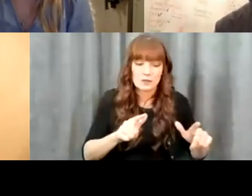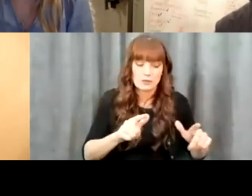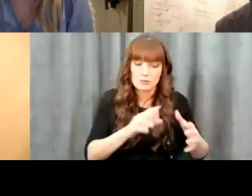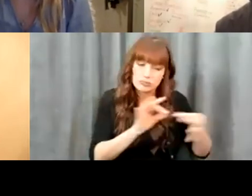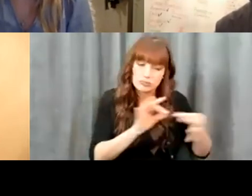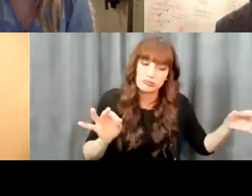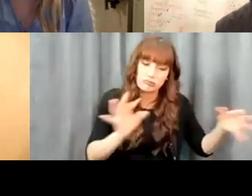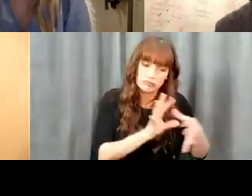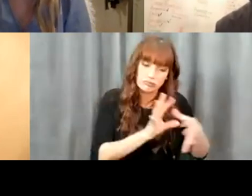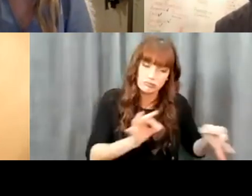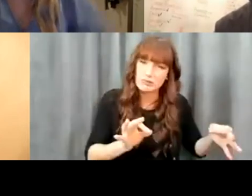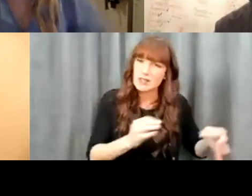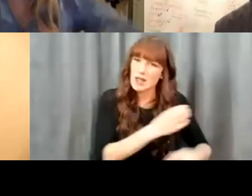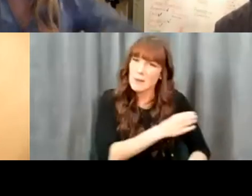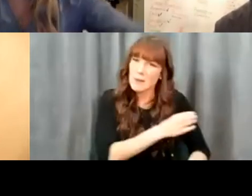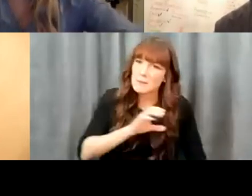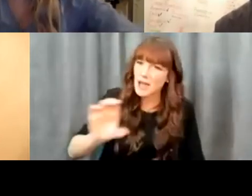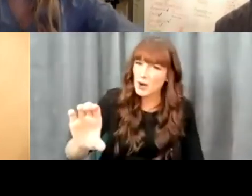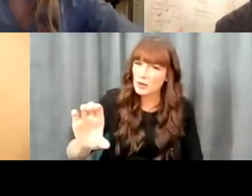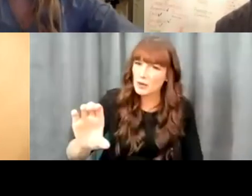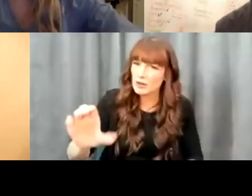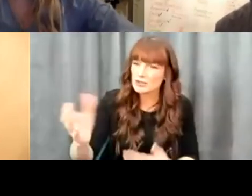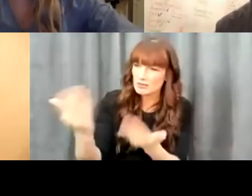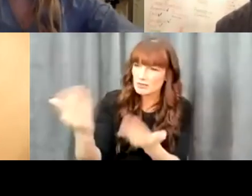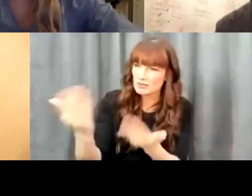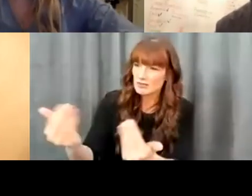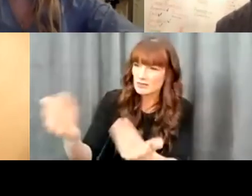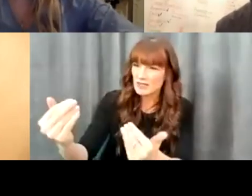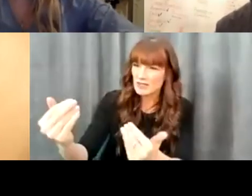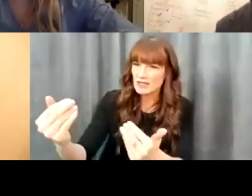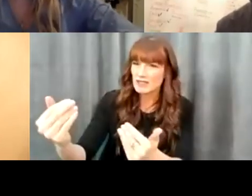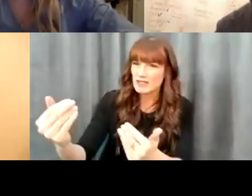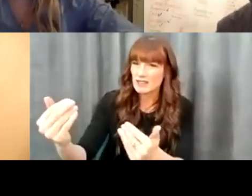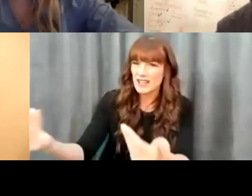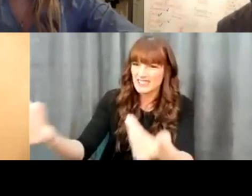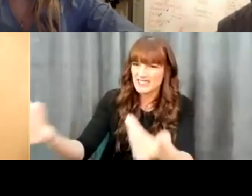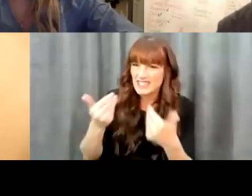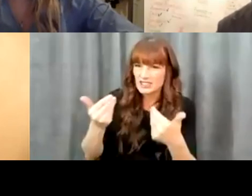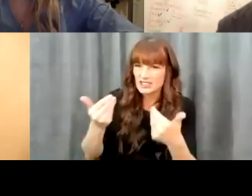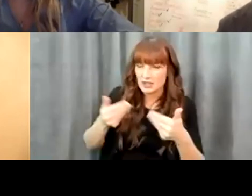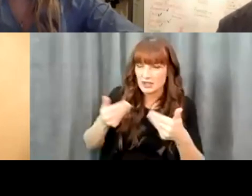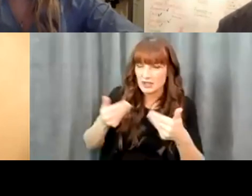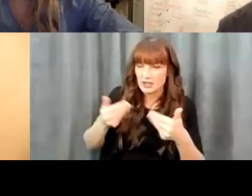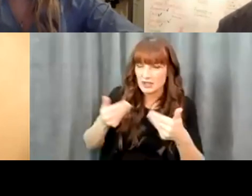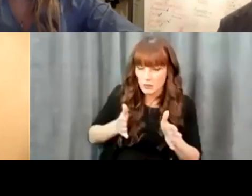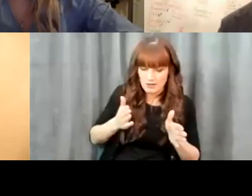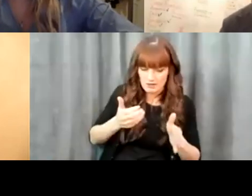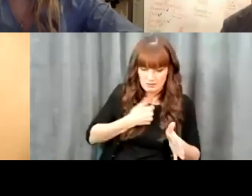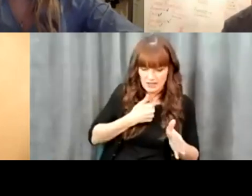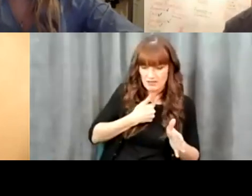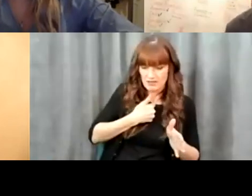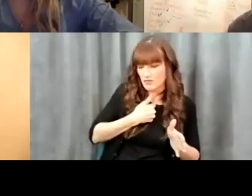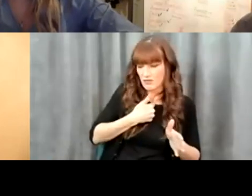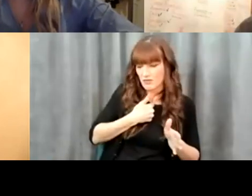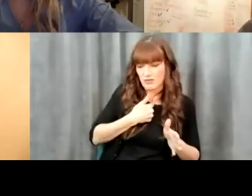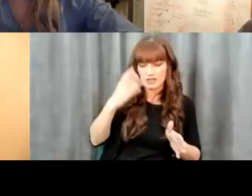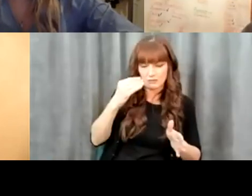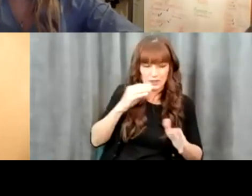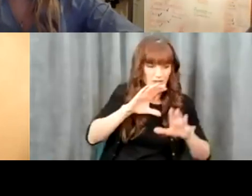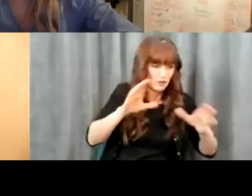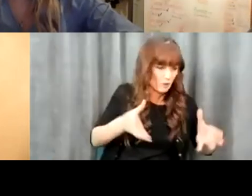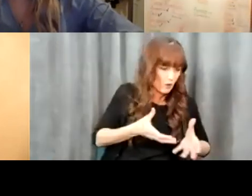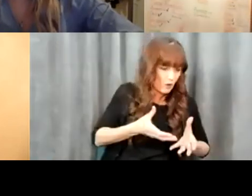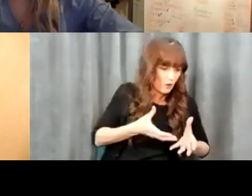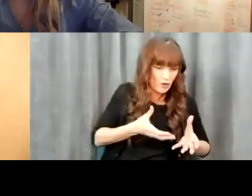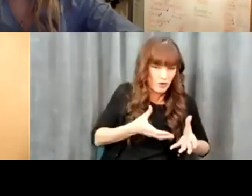to, you know, identify and draw attention to the ways that we as individuals are experiencing the world, and